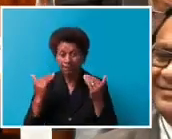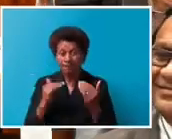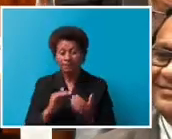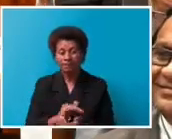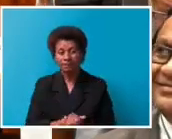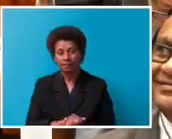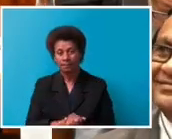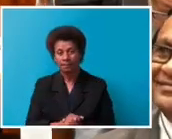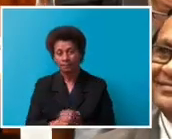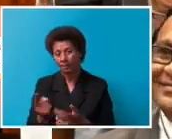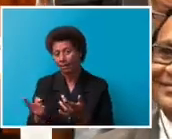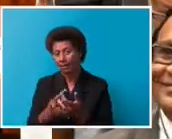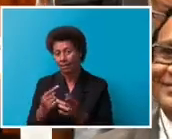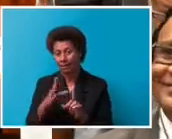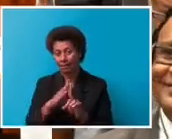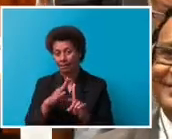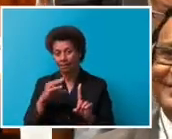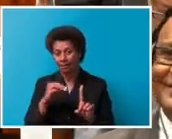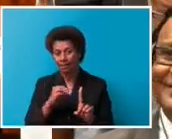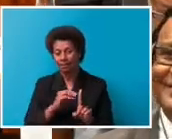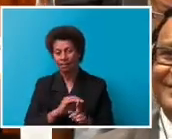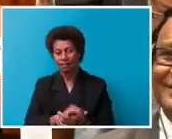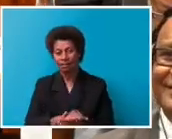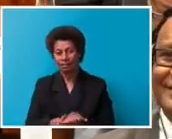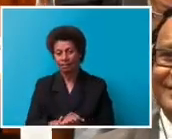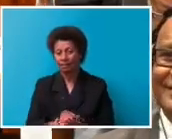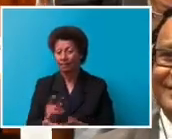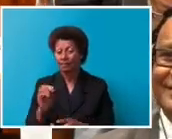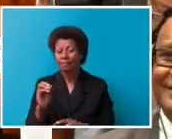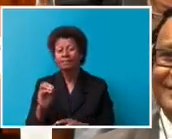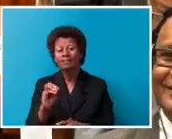Let me give another example. They said